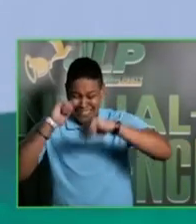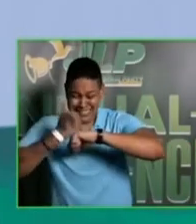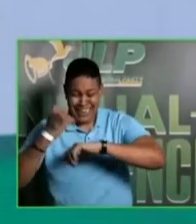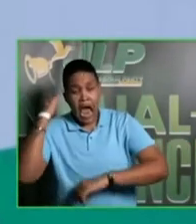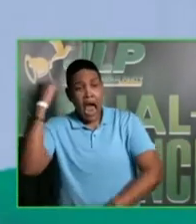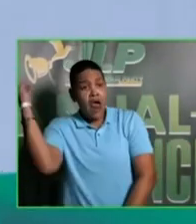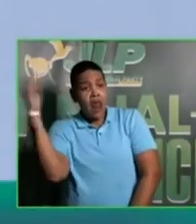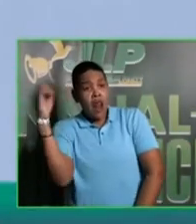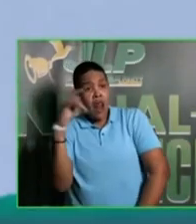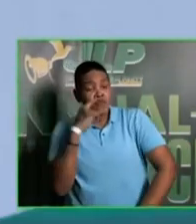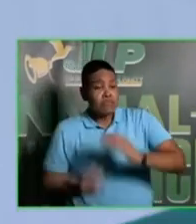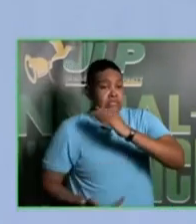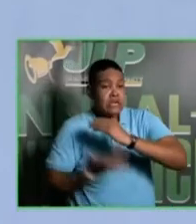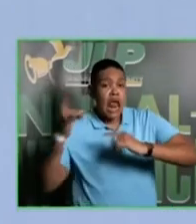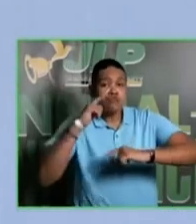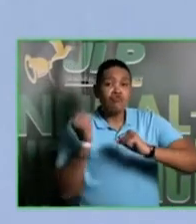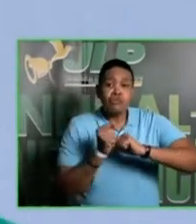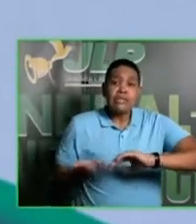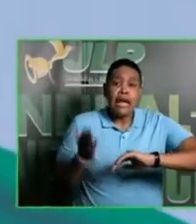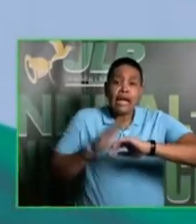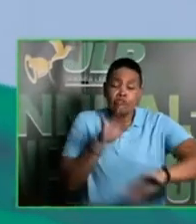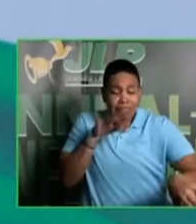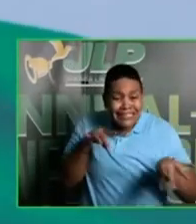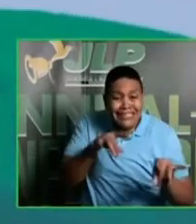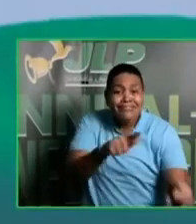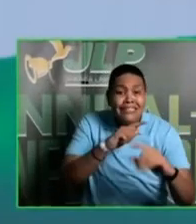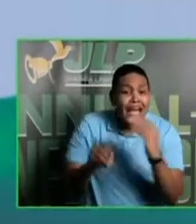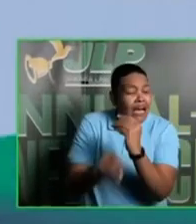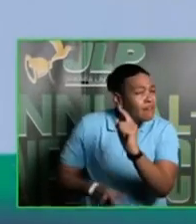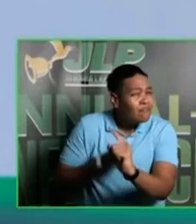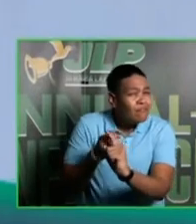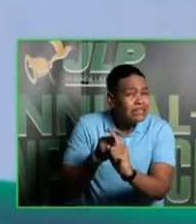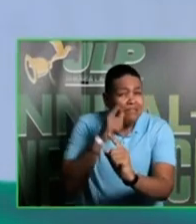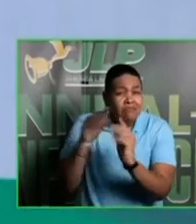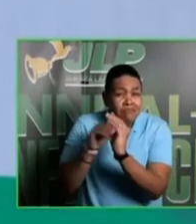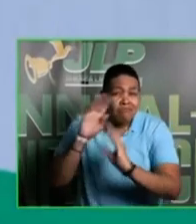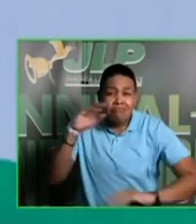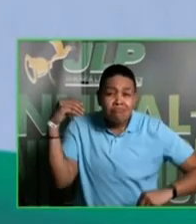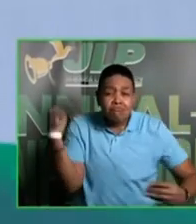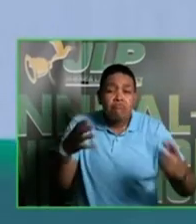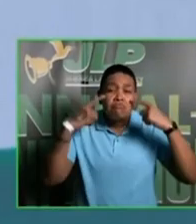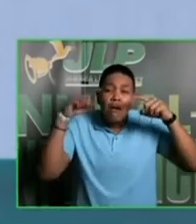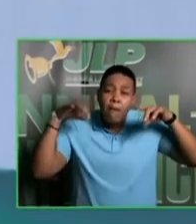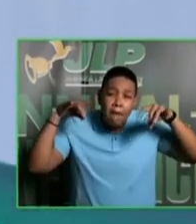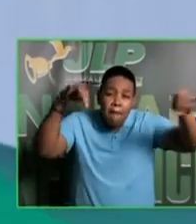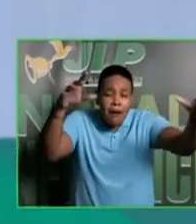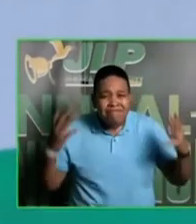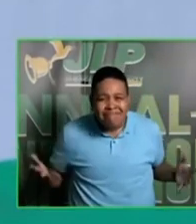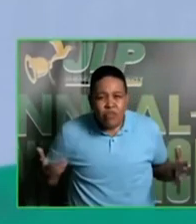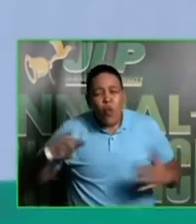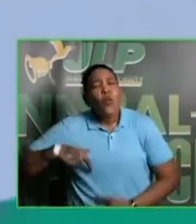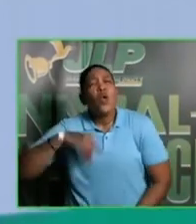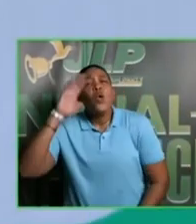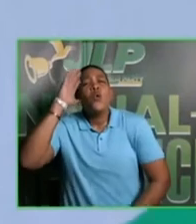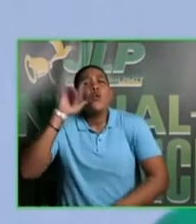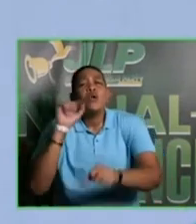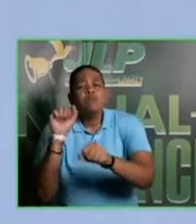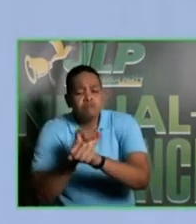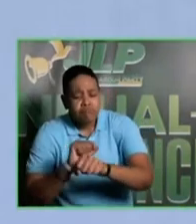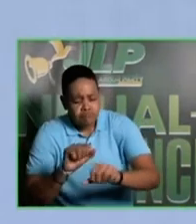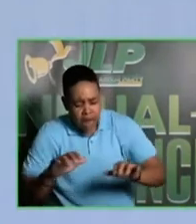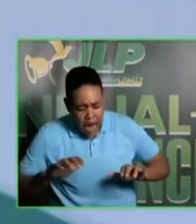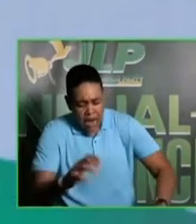ideas and technologies that increase efficiency and effectiveness in delivering prosperity. We will be active and strong